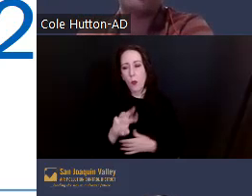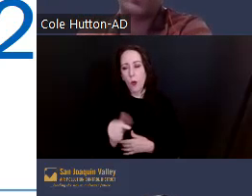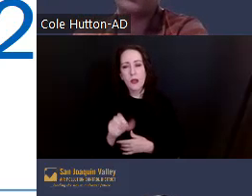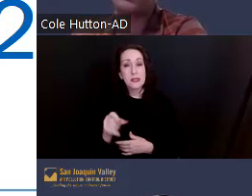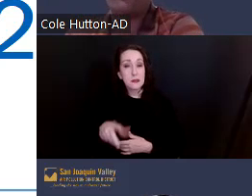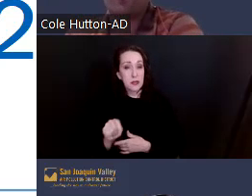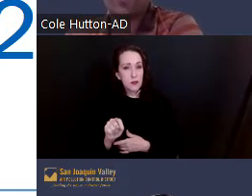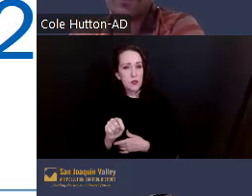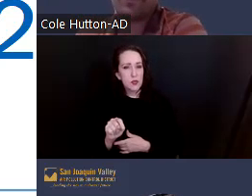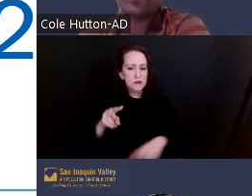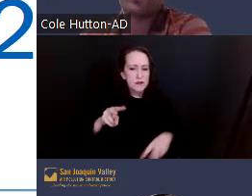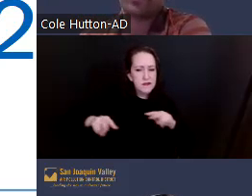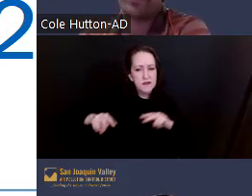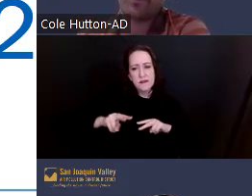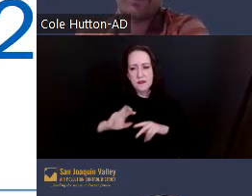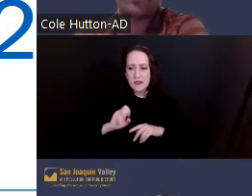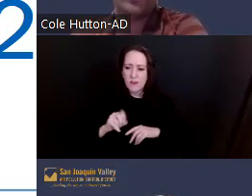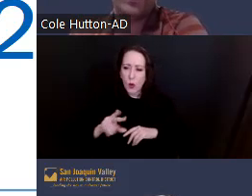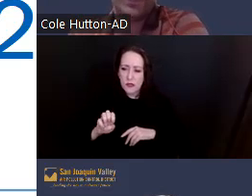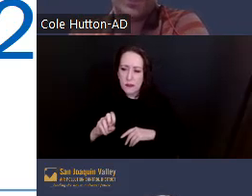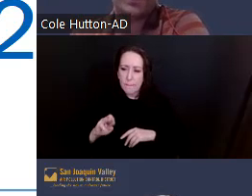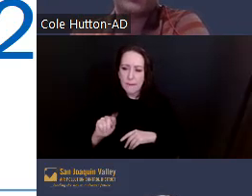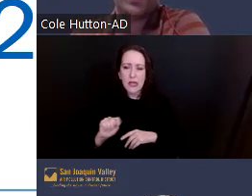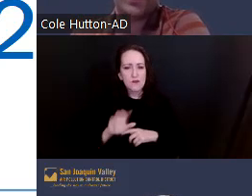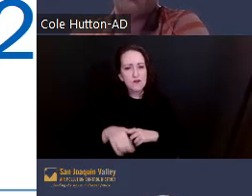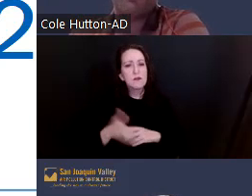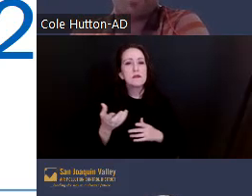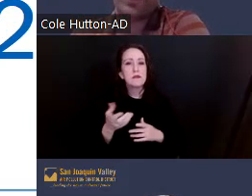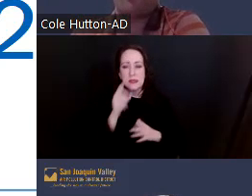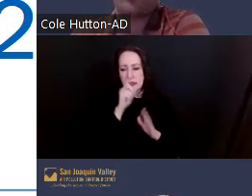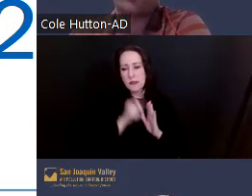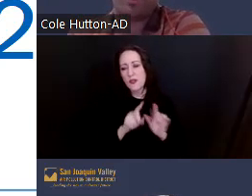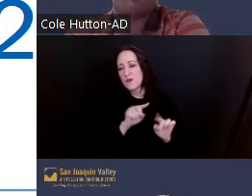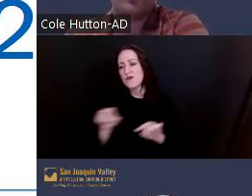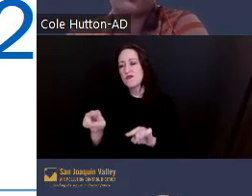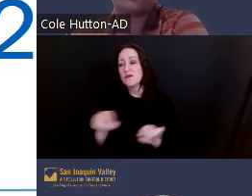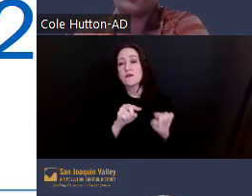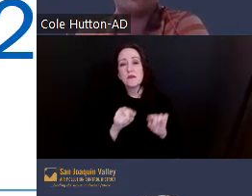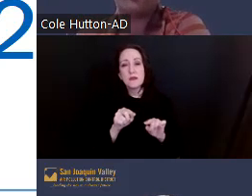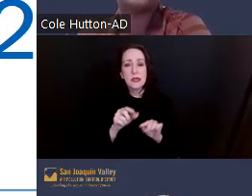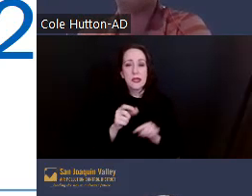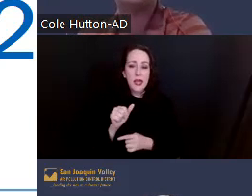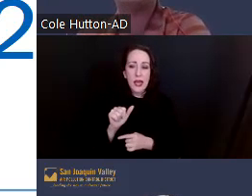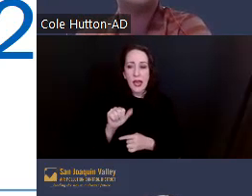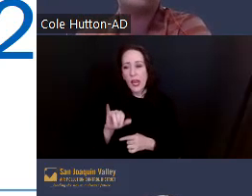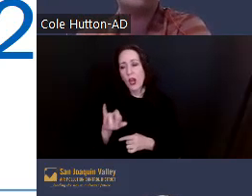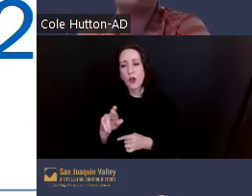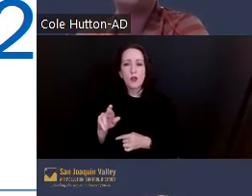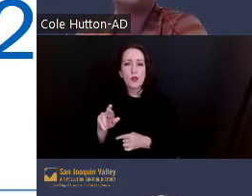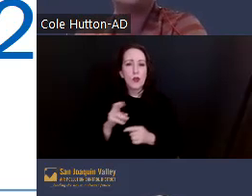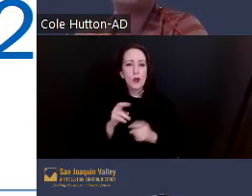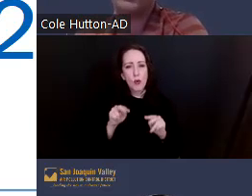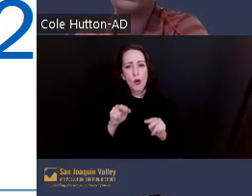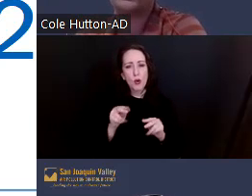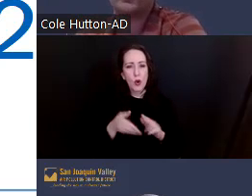is surveillance and enforcement. Our inspectors go out and our air monitoring operators are looking for activity around the area when